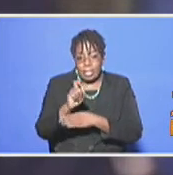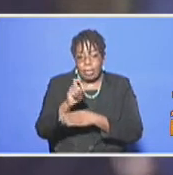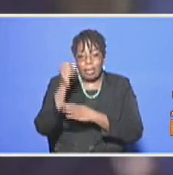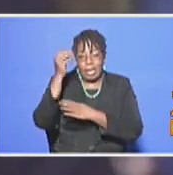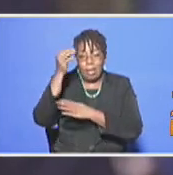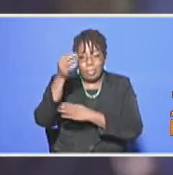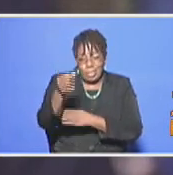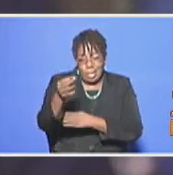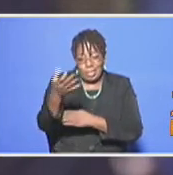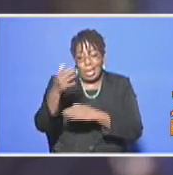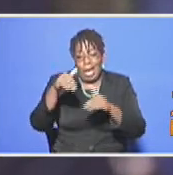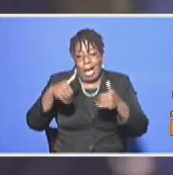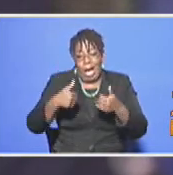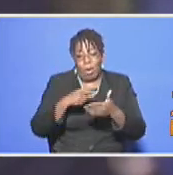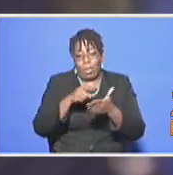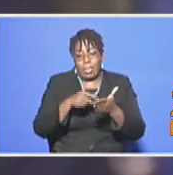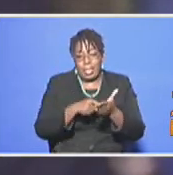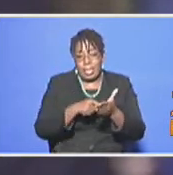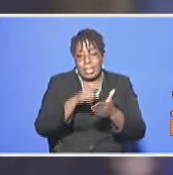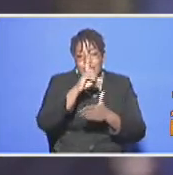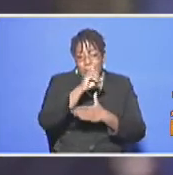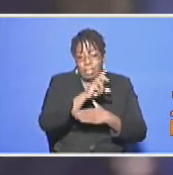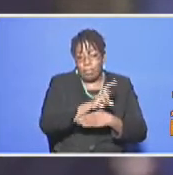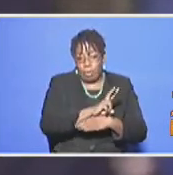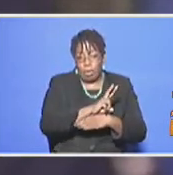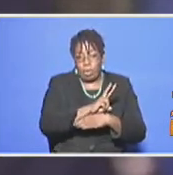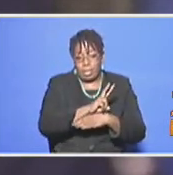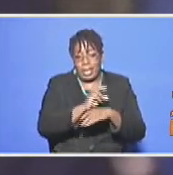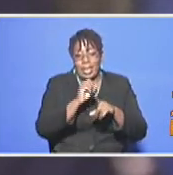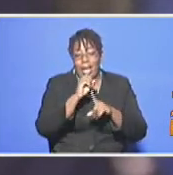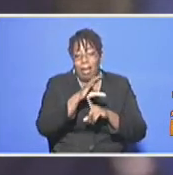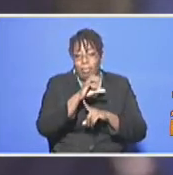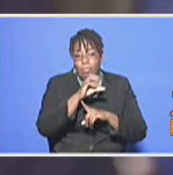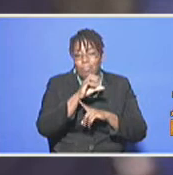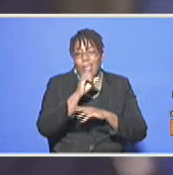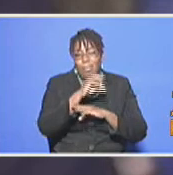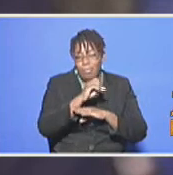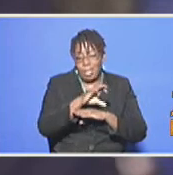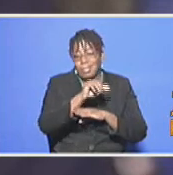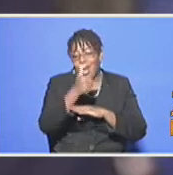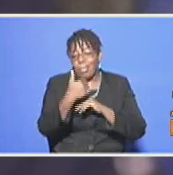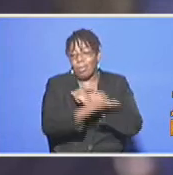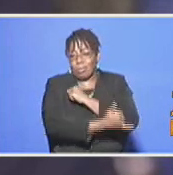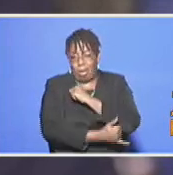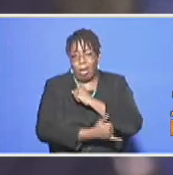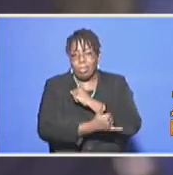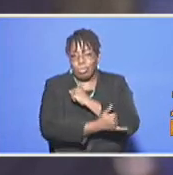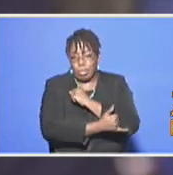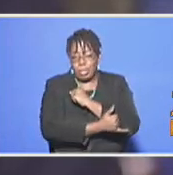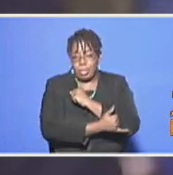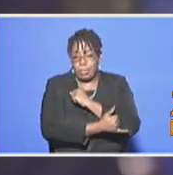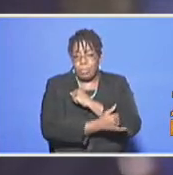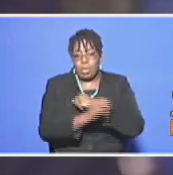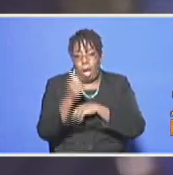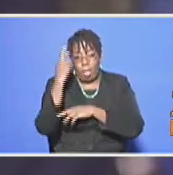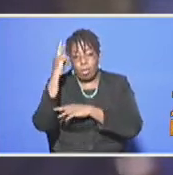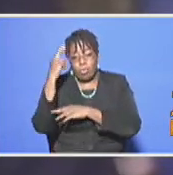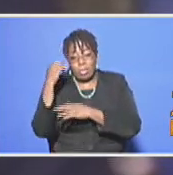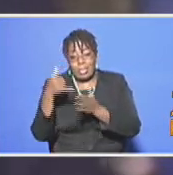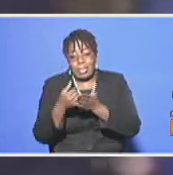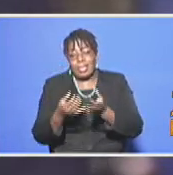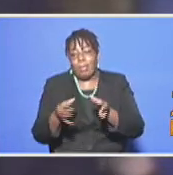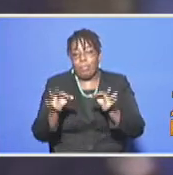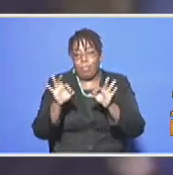predict how this variant is going to affect other countries. So for this and other reasons, it is